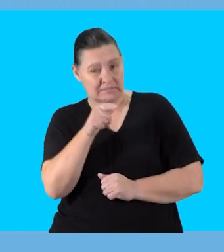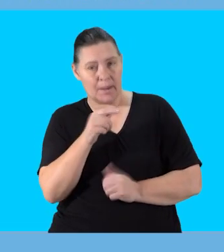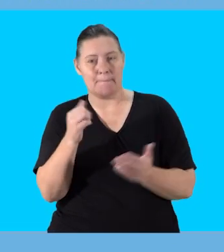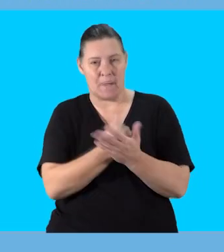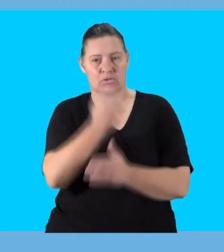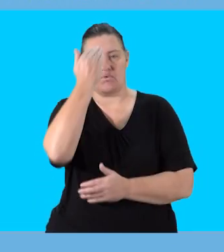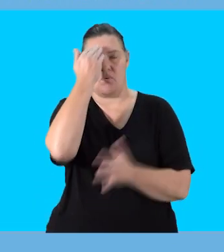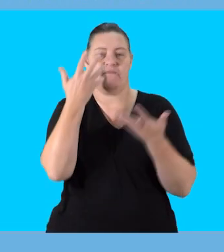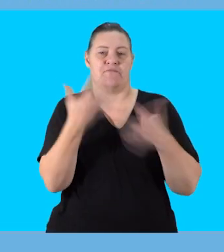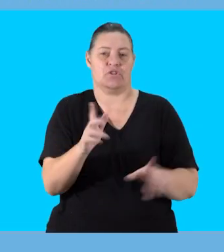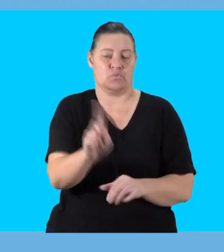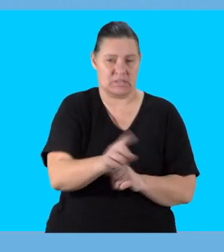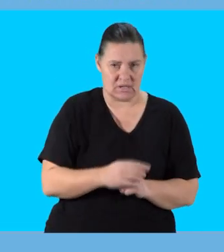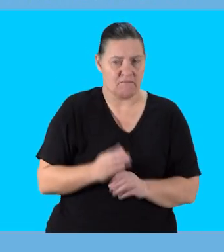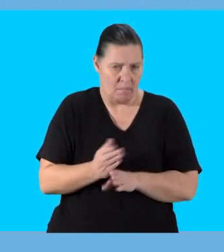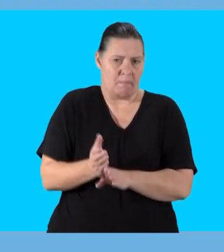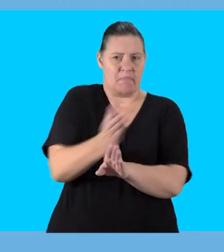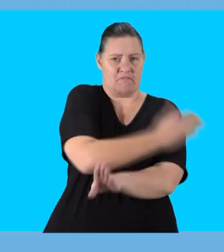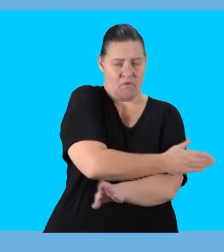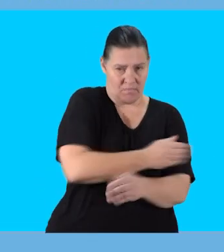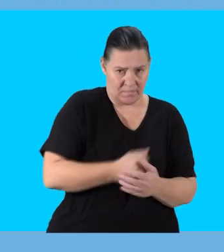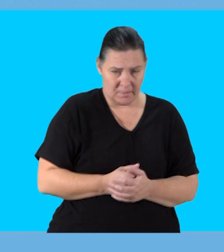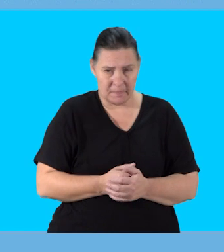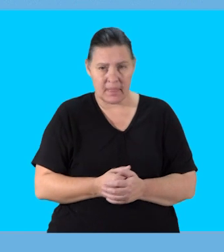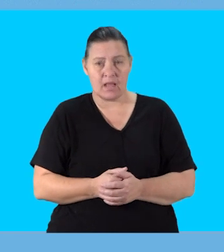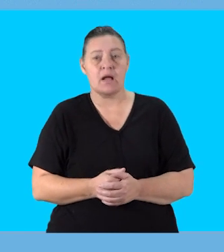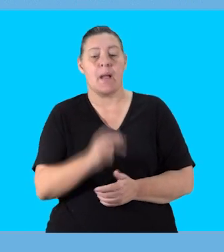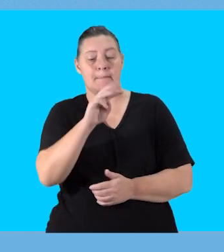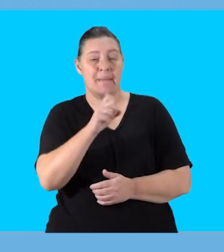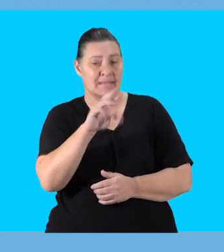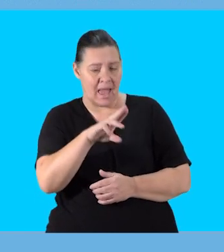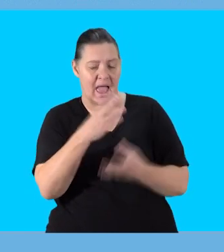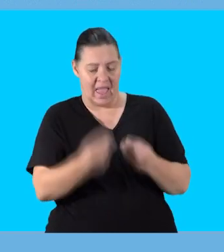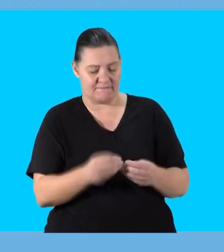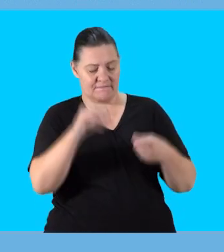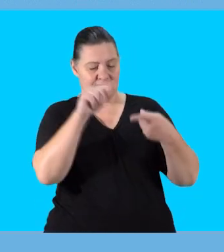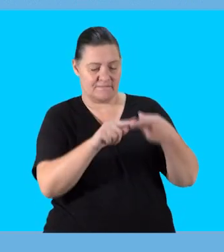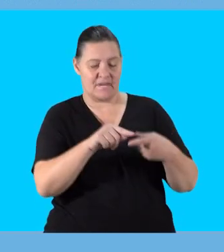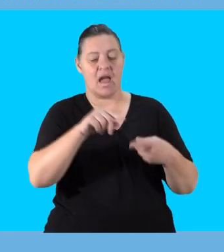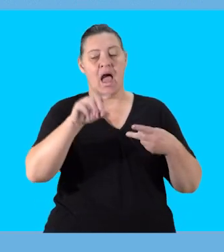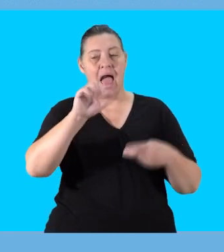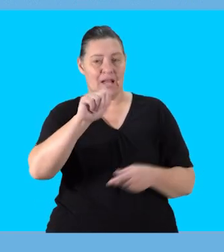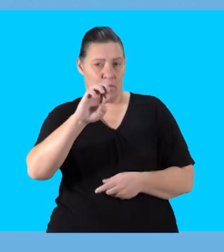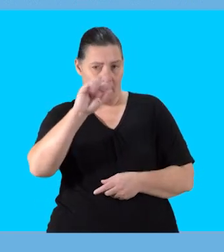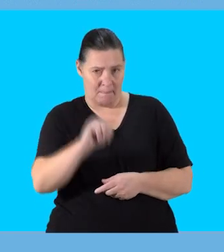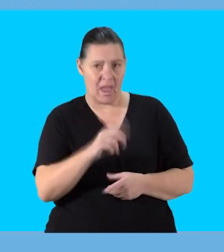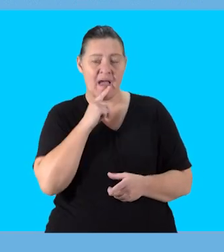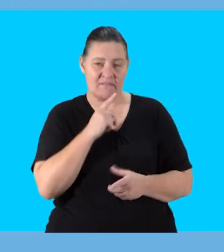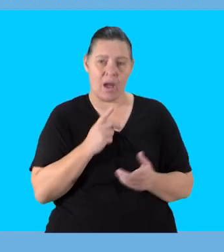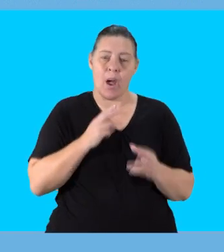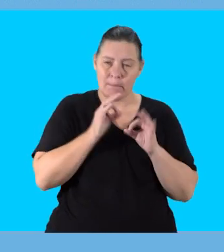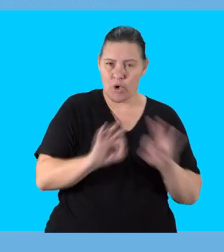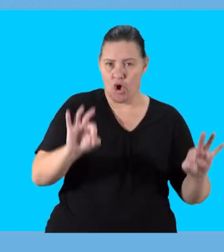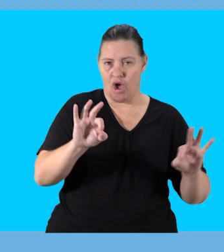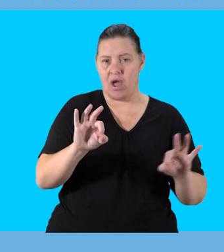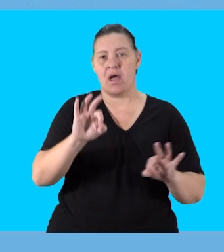So this is what you should already know by now from the previous grade, that matter is made up of atoms which then make up pure